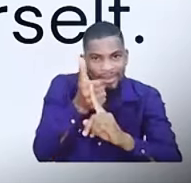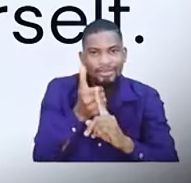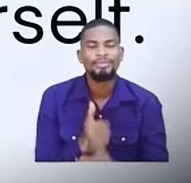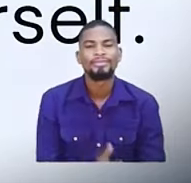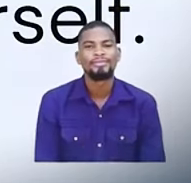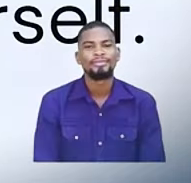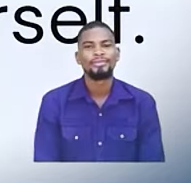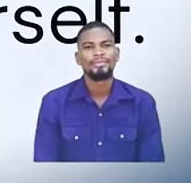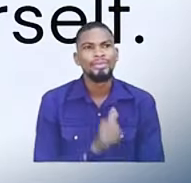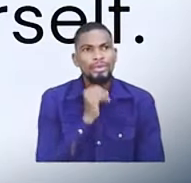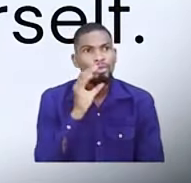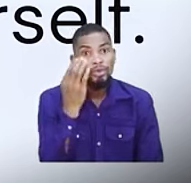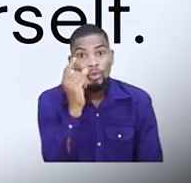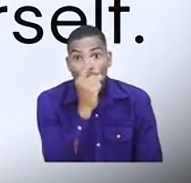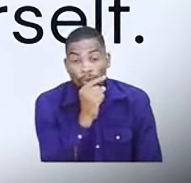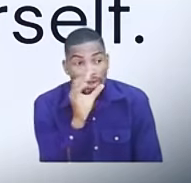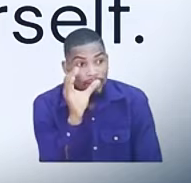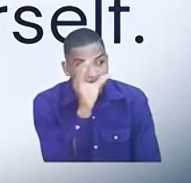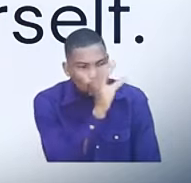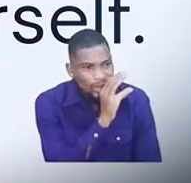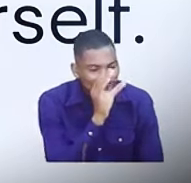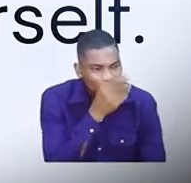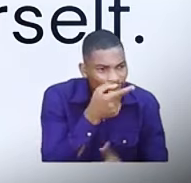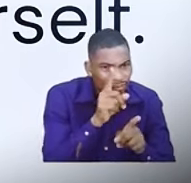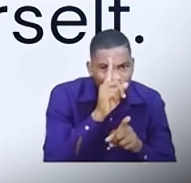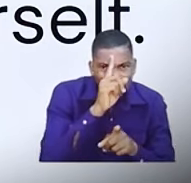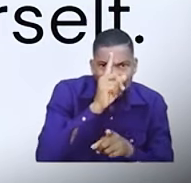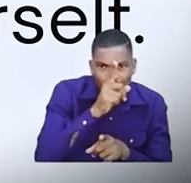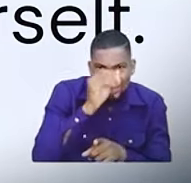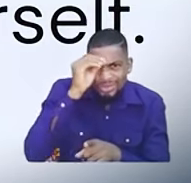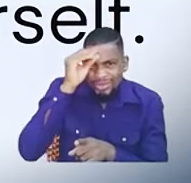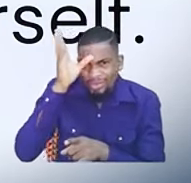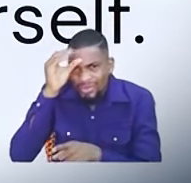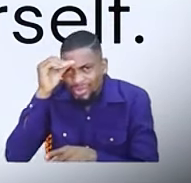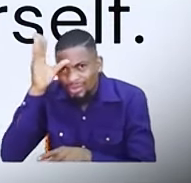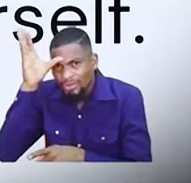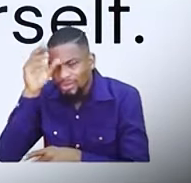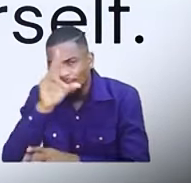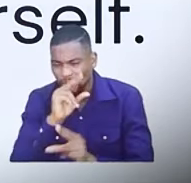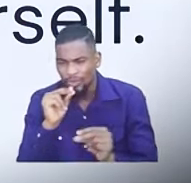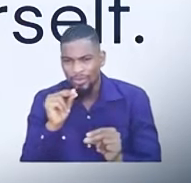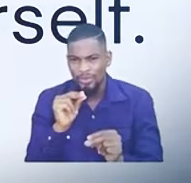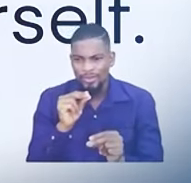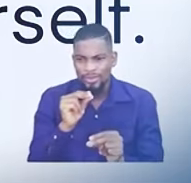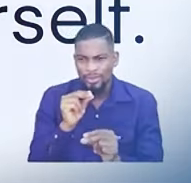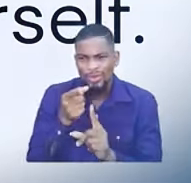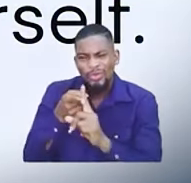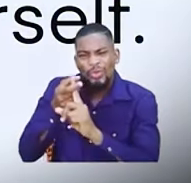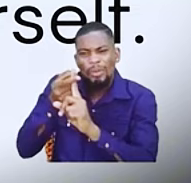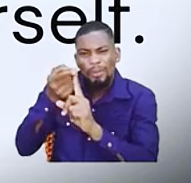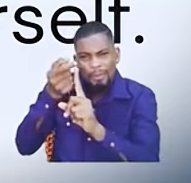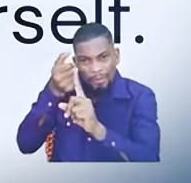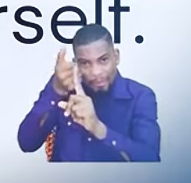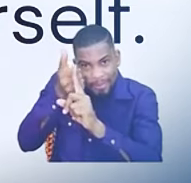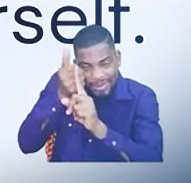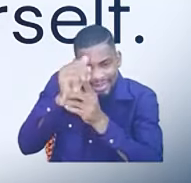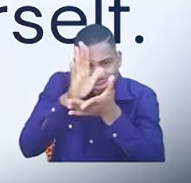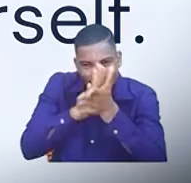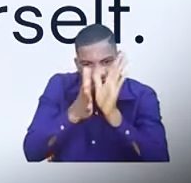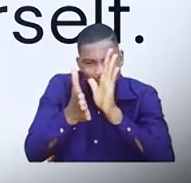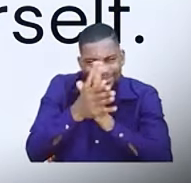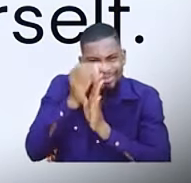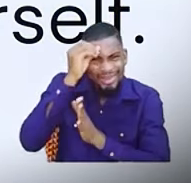not just look for wisdom in people. Be wise yourself. Do not look for diligence in people.